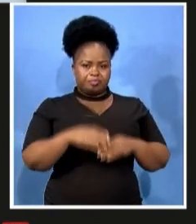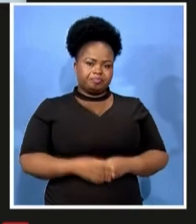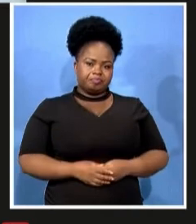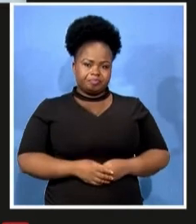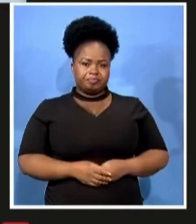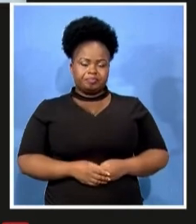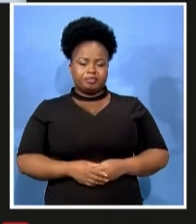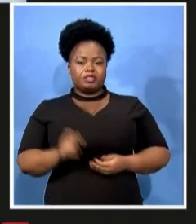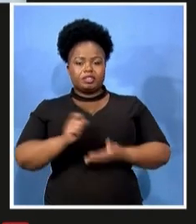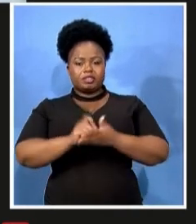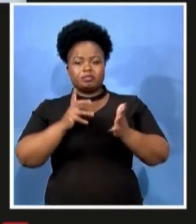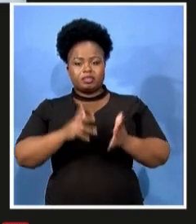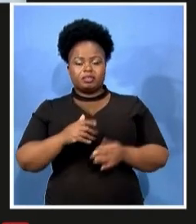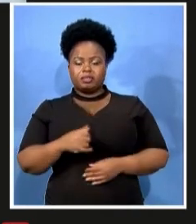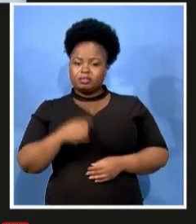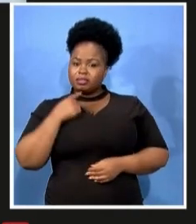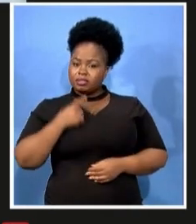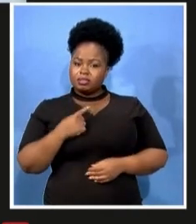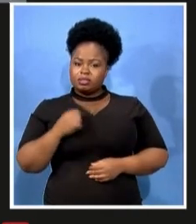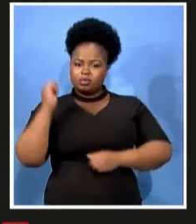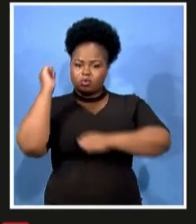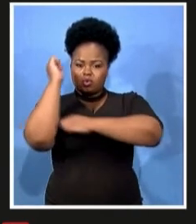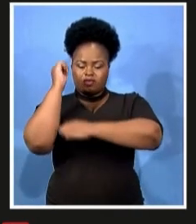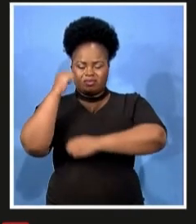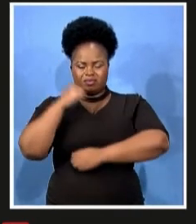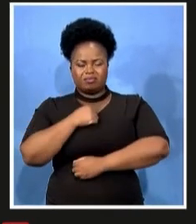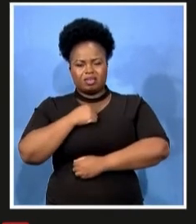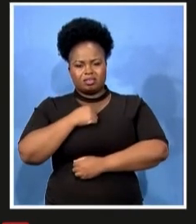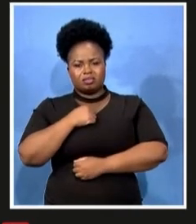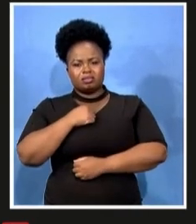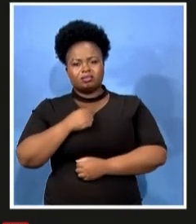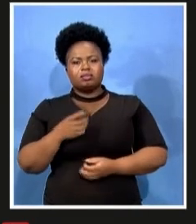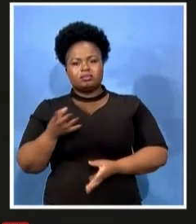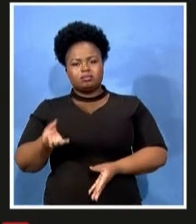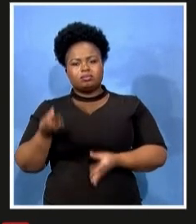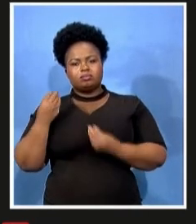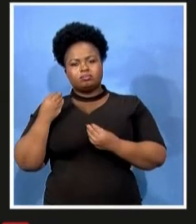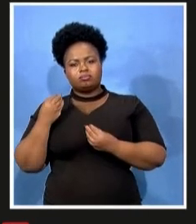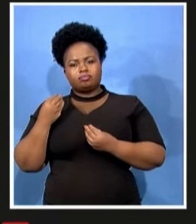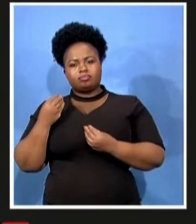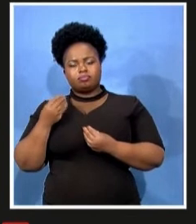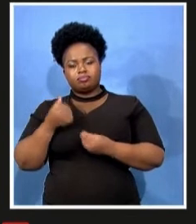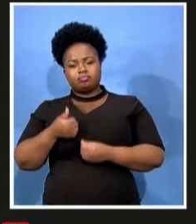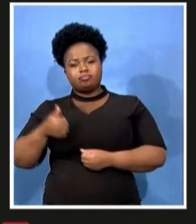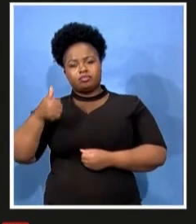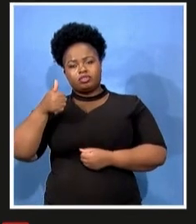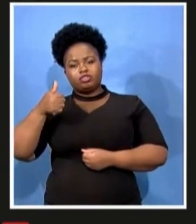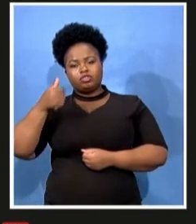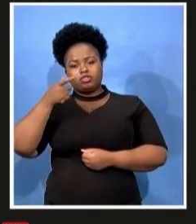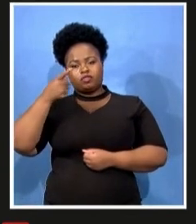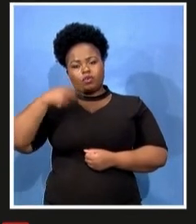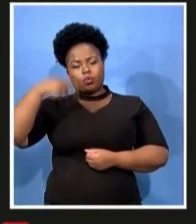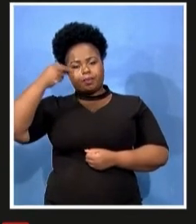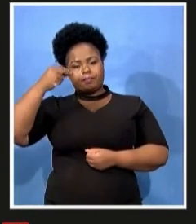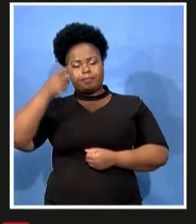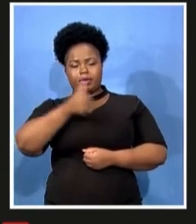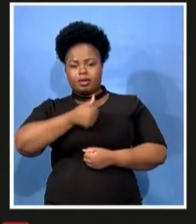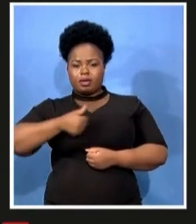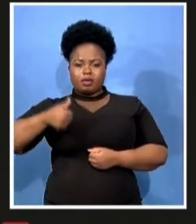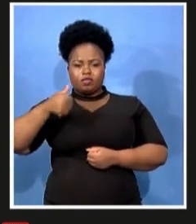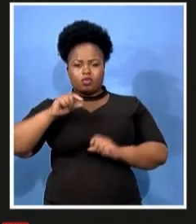has received correspondence from the Chief Whip of the opposition party, the DA, dated the